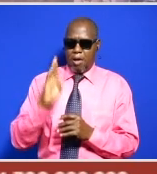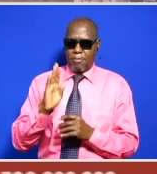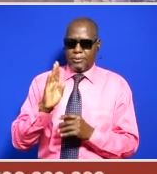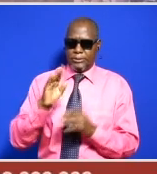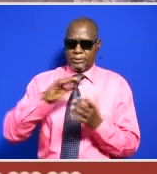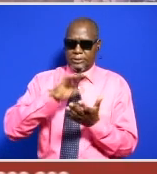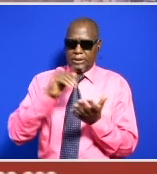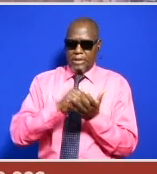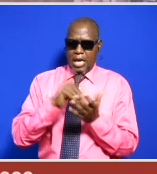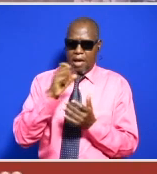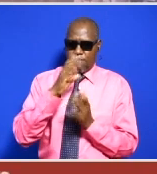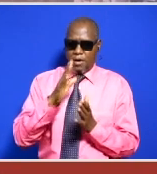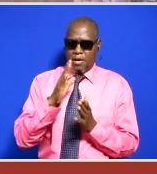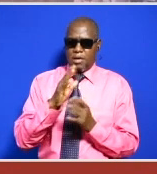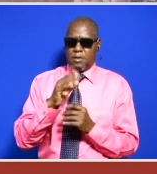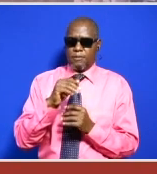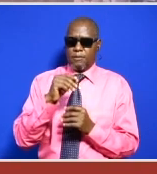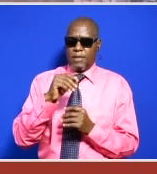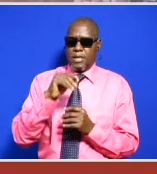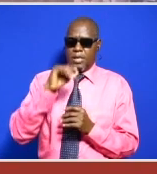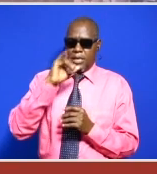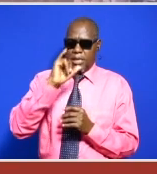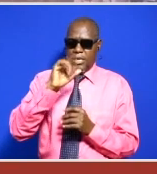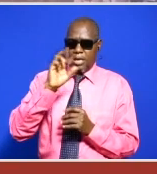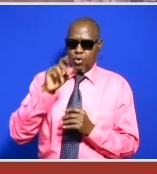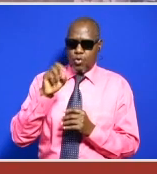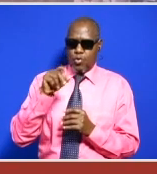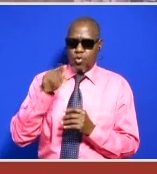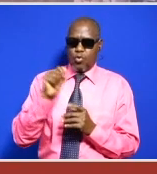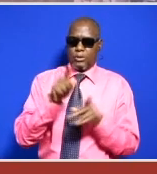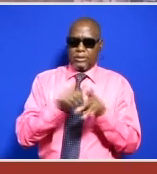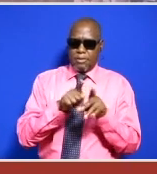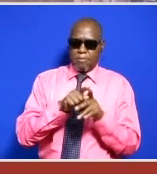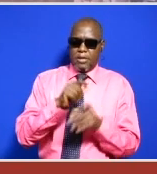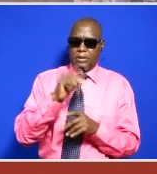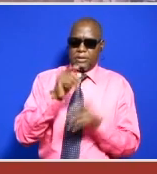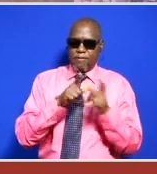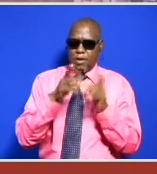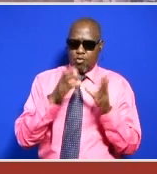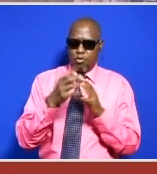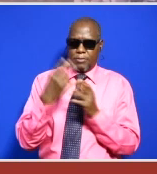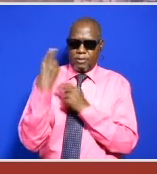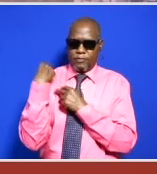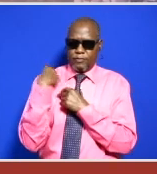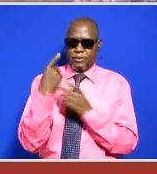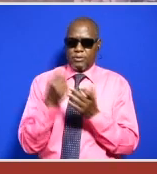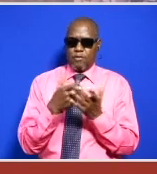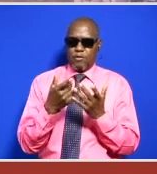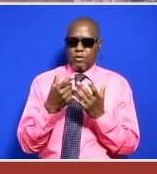Irungu, ATC Kenya CEO George Ondenyo, and Safaricom's officer in charge of networks